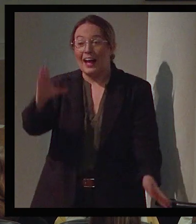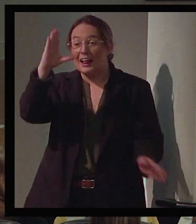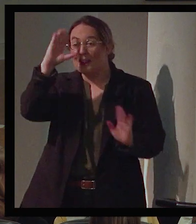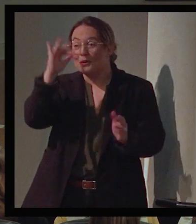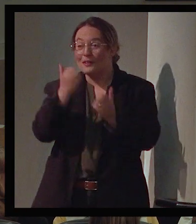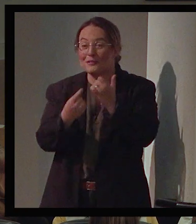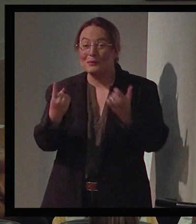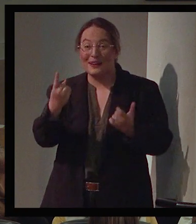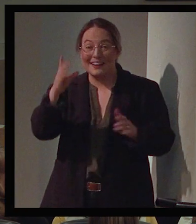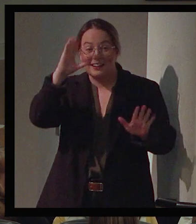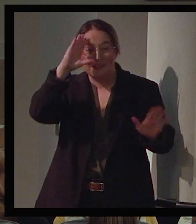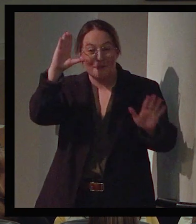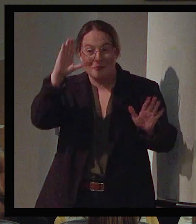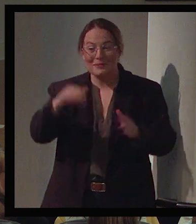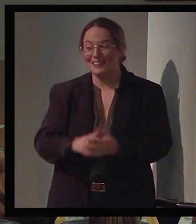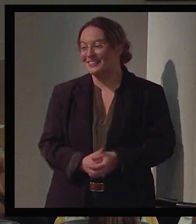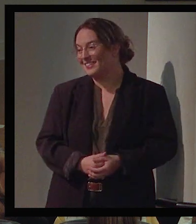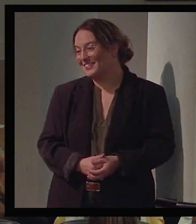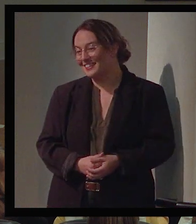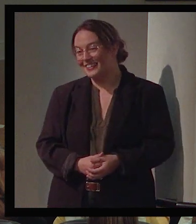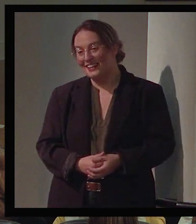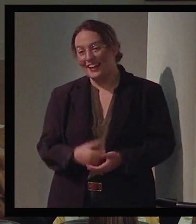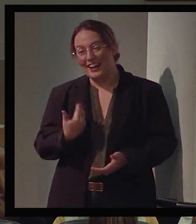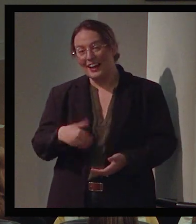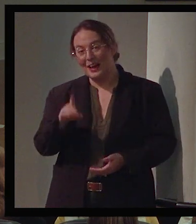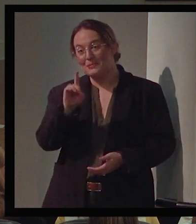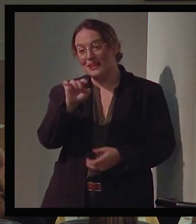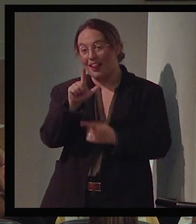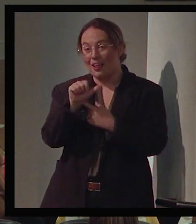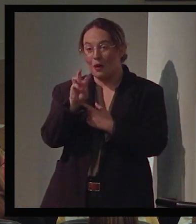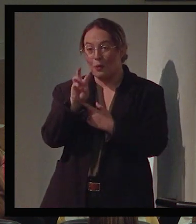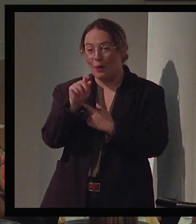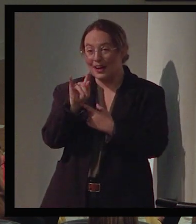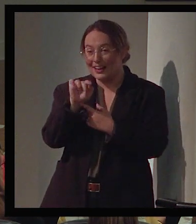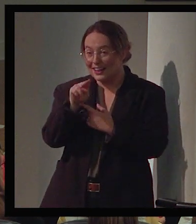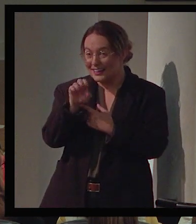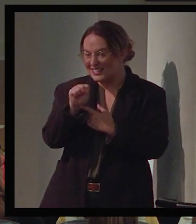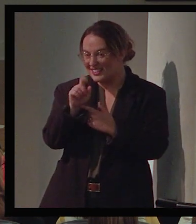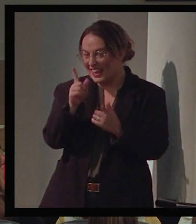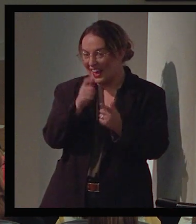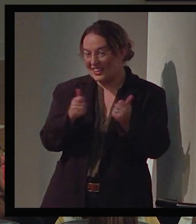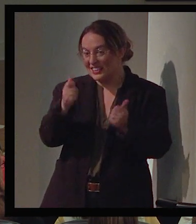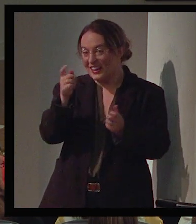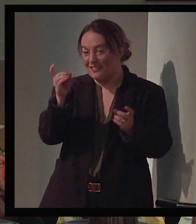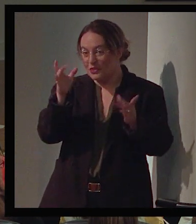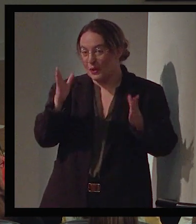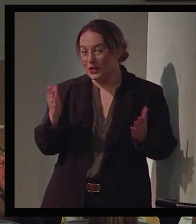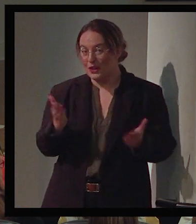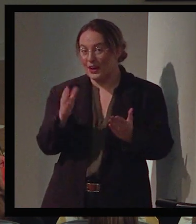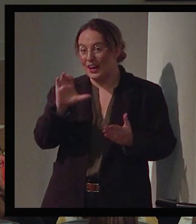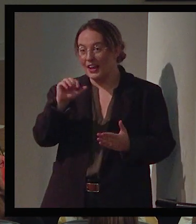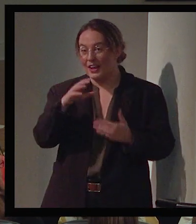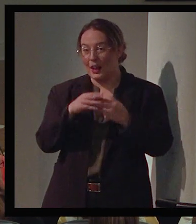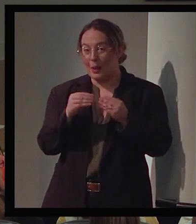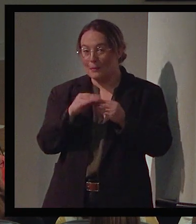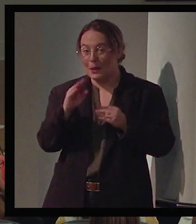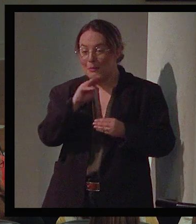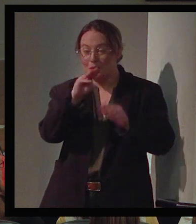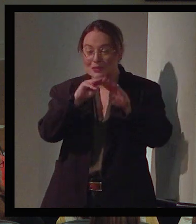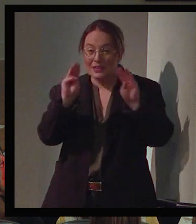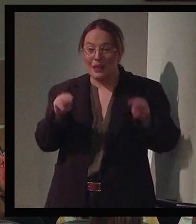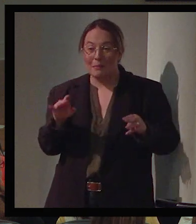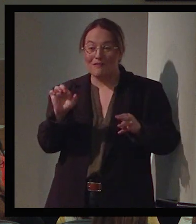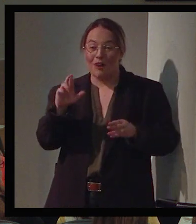Hello, everyone. I'm Della Watkins, the Executive Director here at the Columbia Museum of Art. I want to welcome you